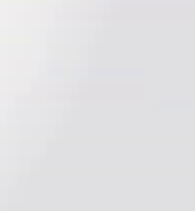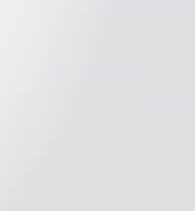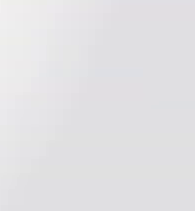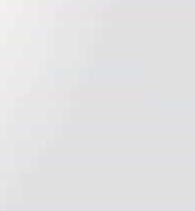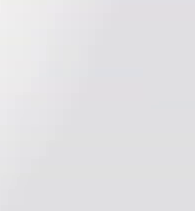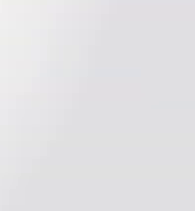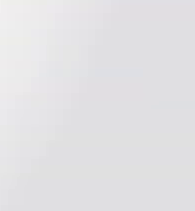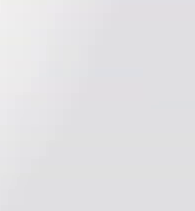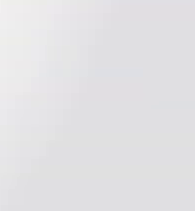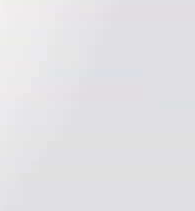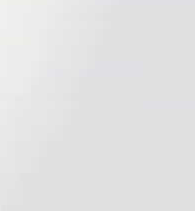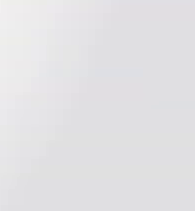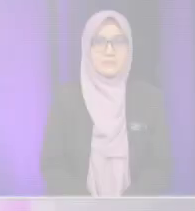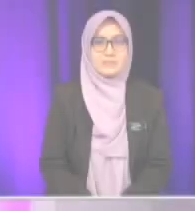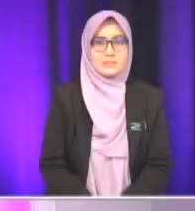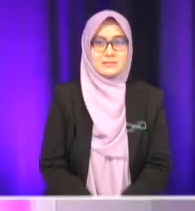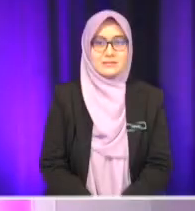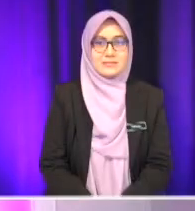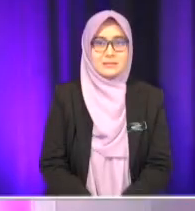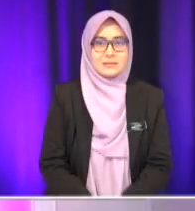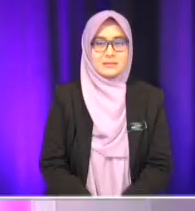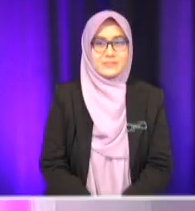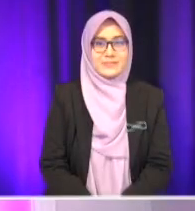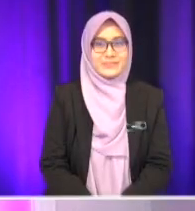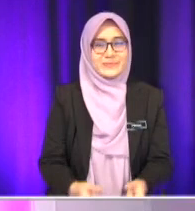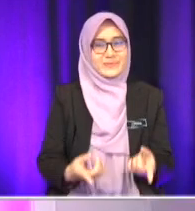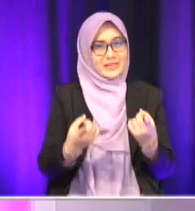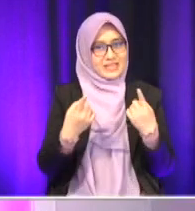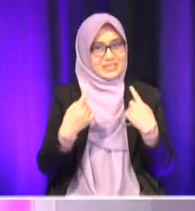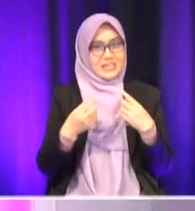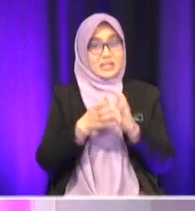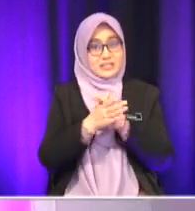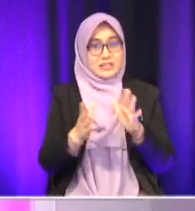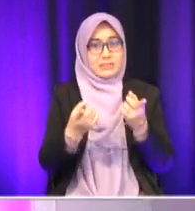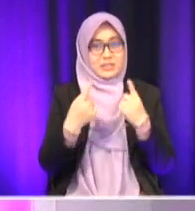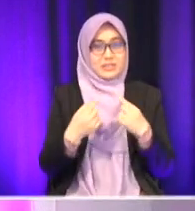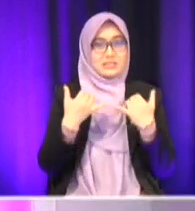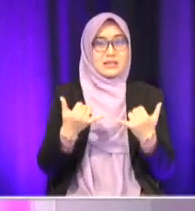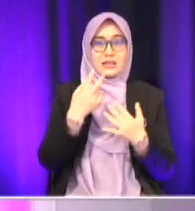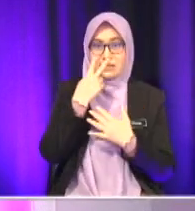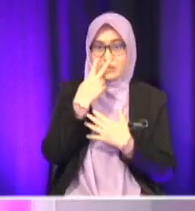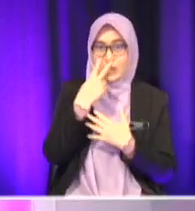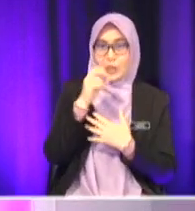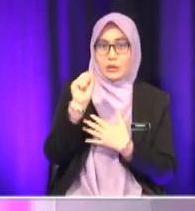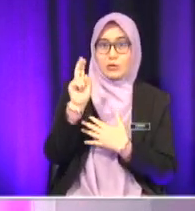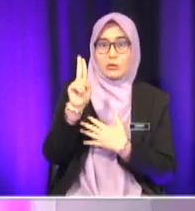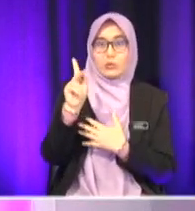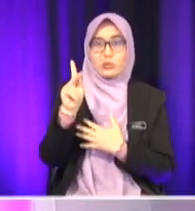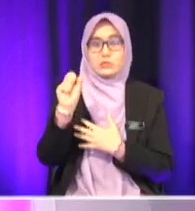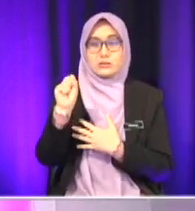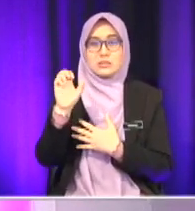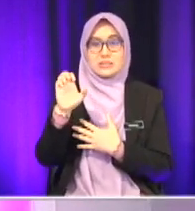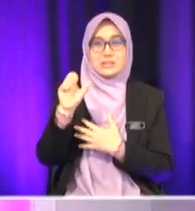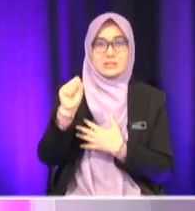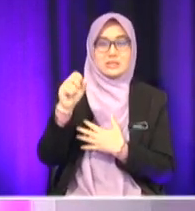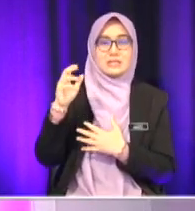EduwebTV KPM. Welcome back. You're now watching Sukses SPM 2022 Pecutan, where our subject for